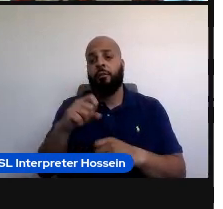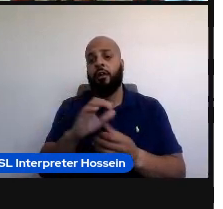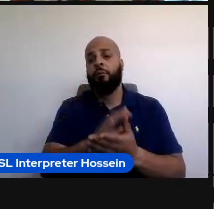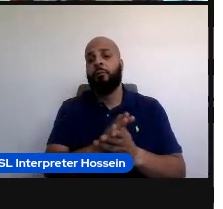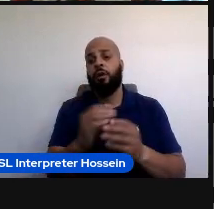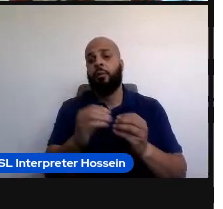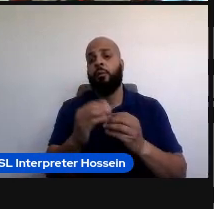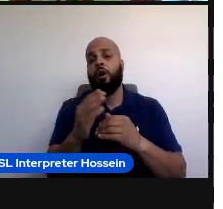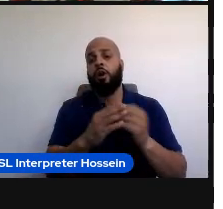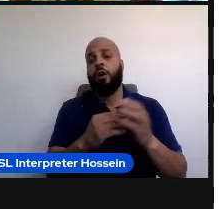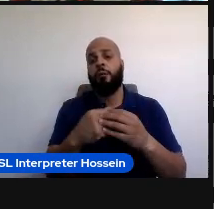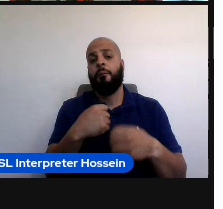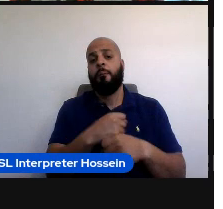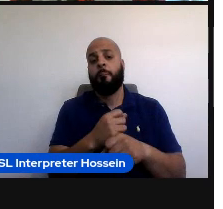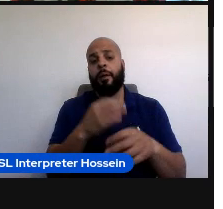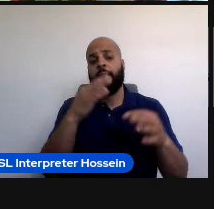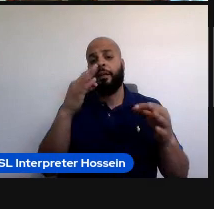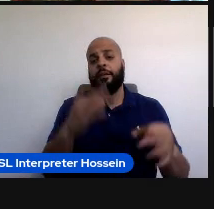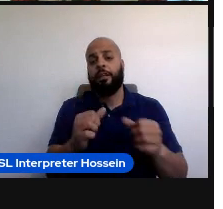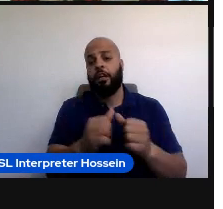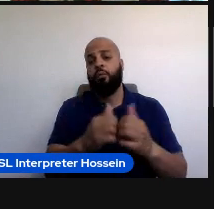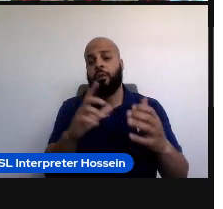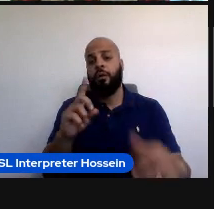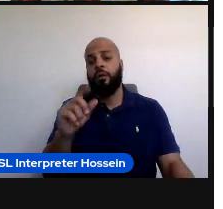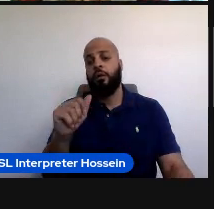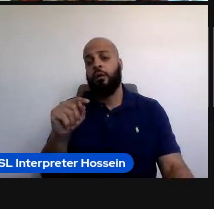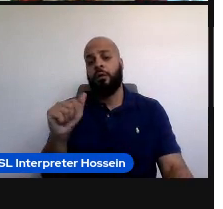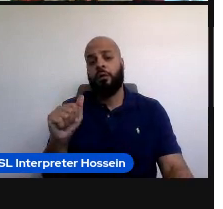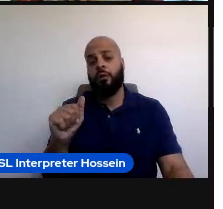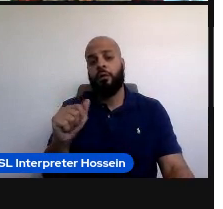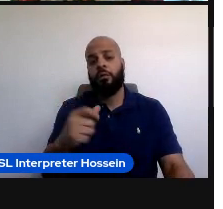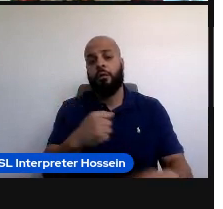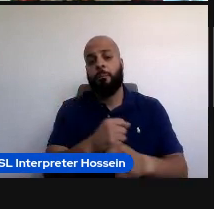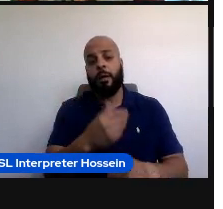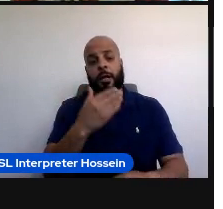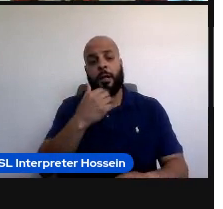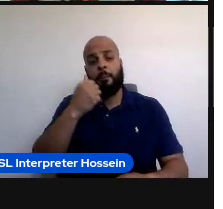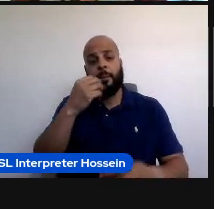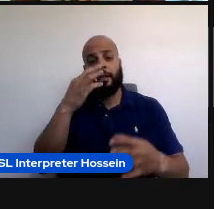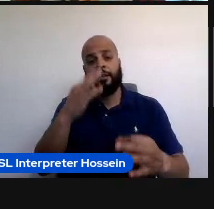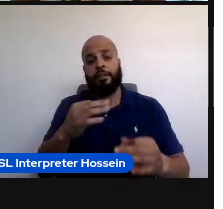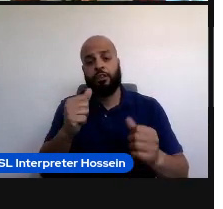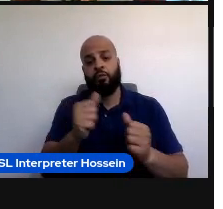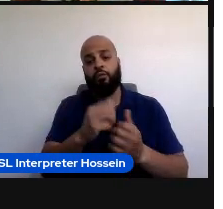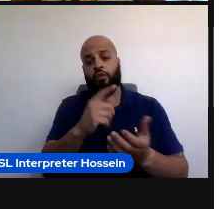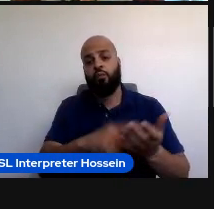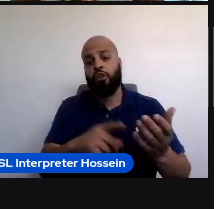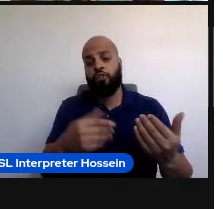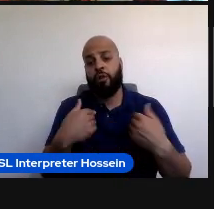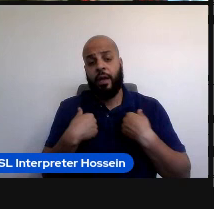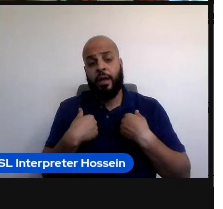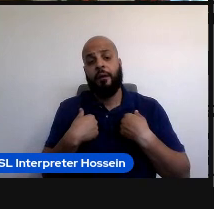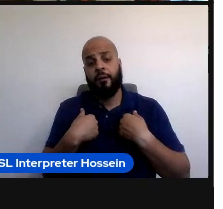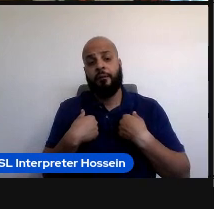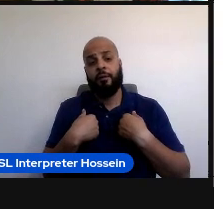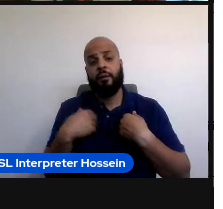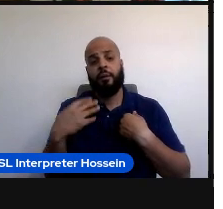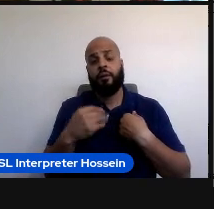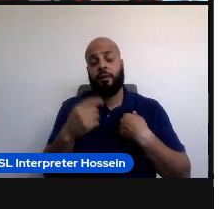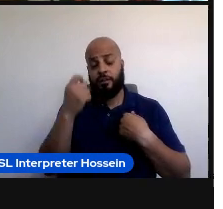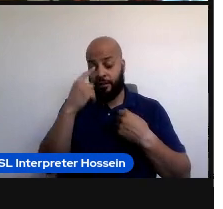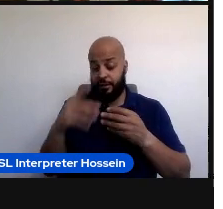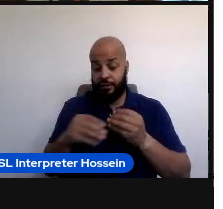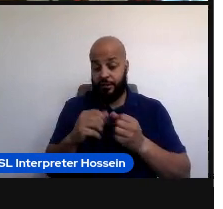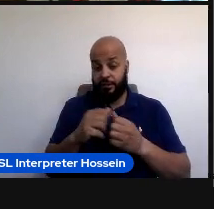decisions without having all the data. You make the best decision with what you have in hand. And the add-on to